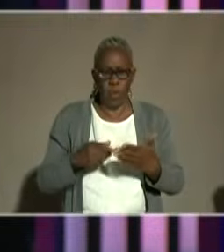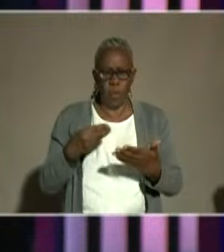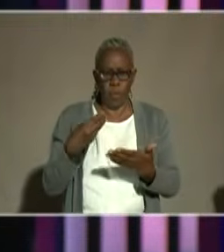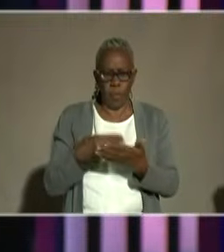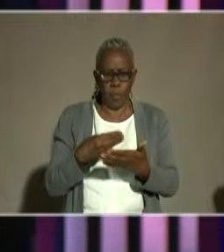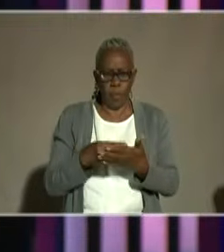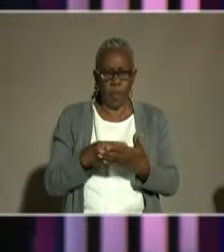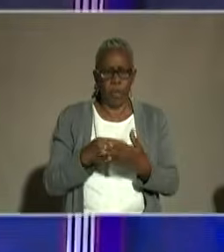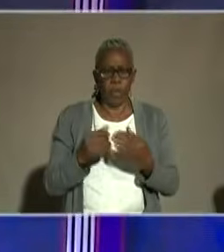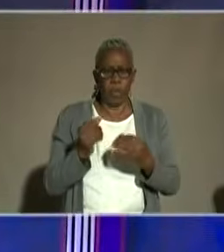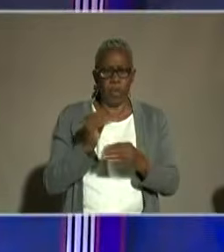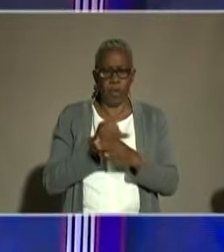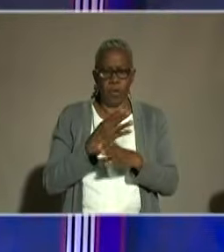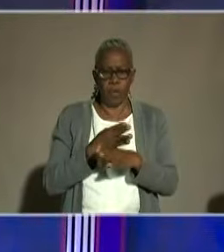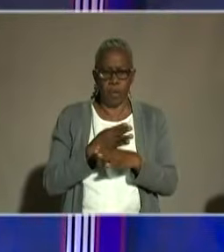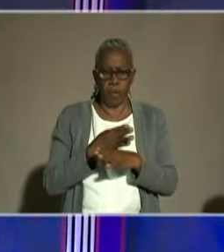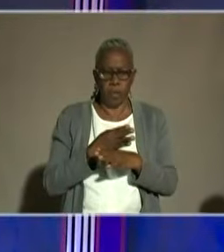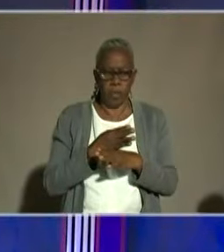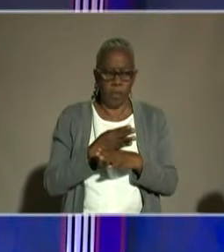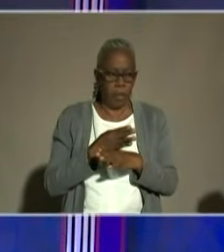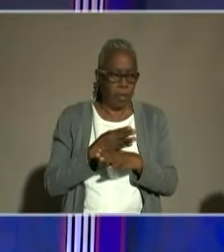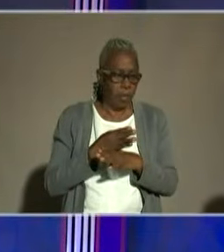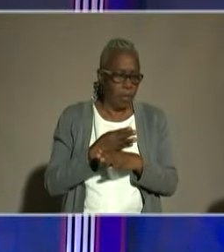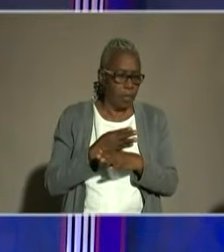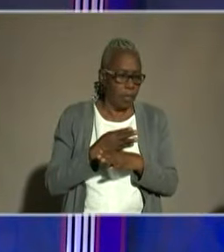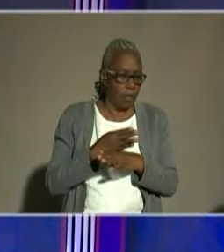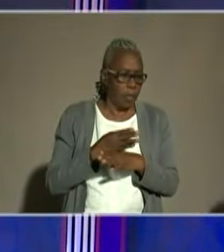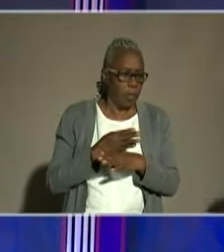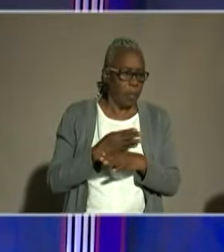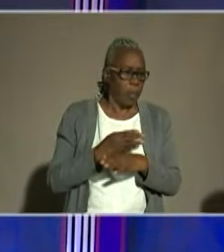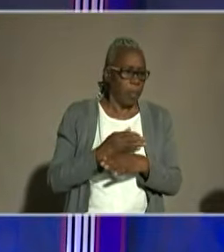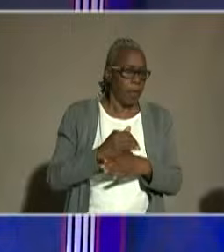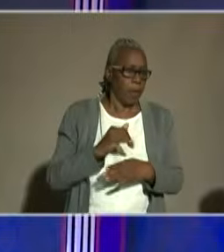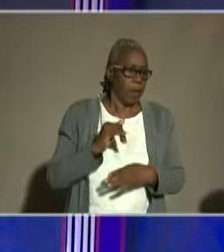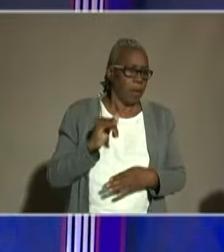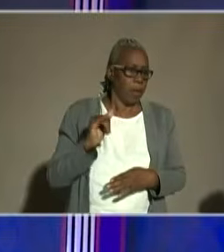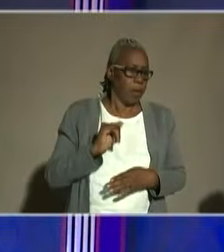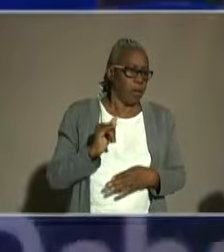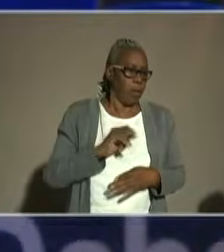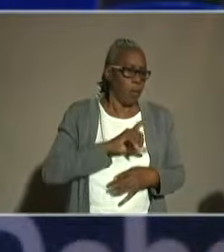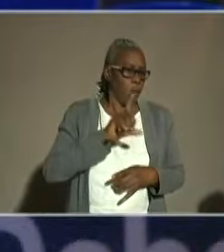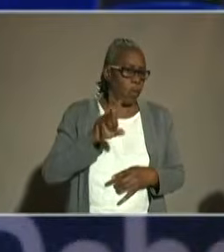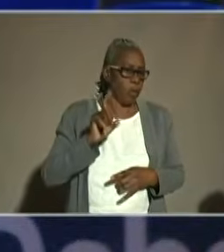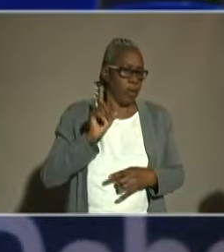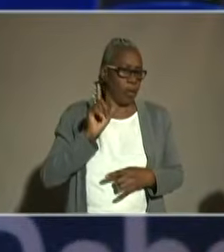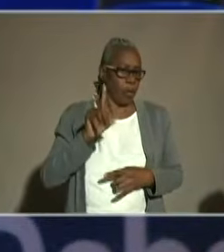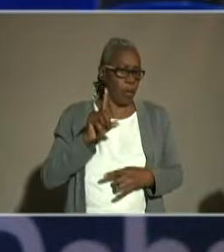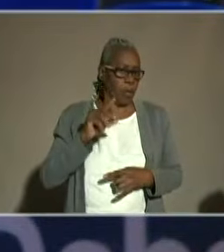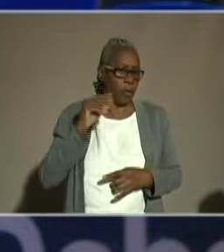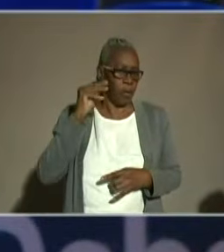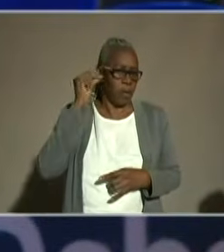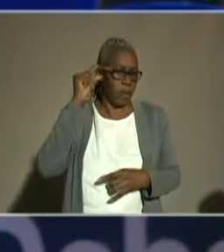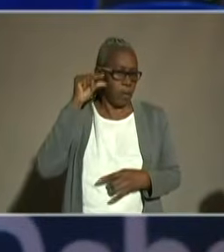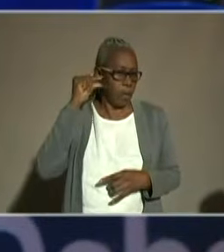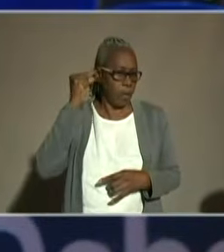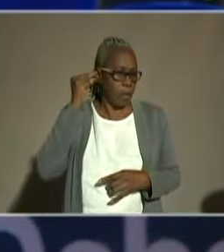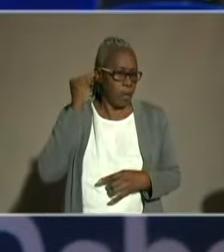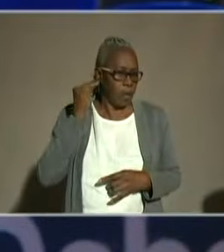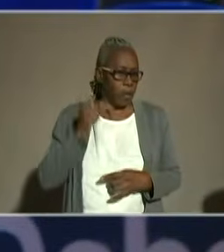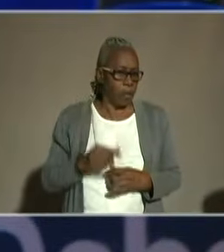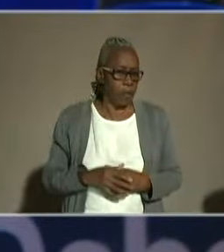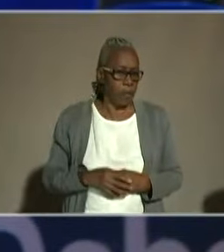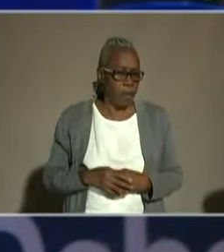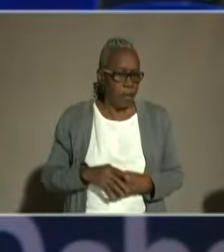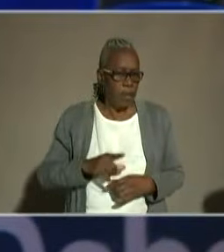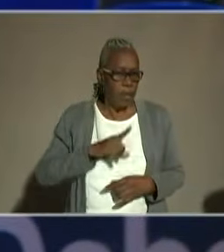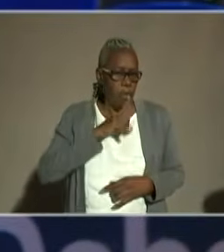low-tech jobs. The same question goes to Dr. Holness. Well, let me give you some practical and real answers